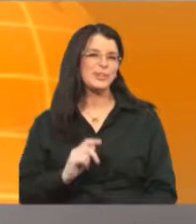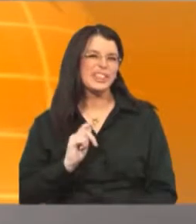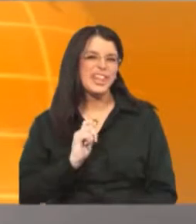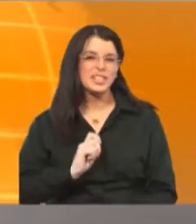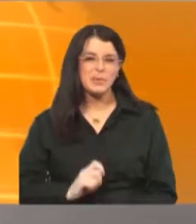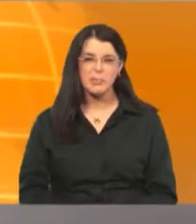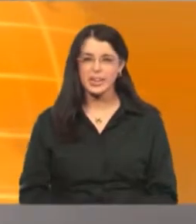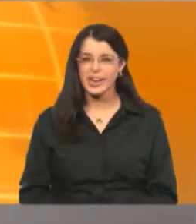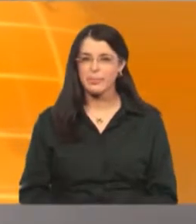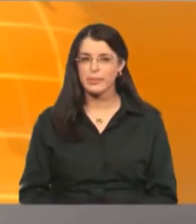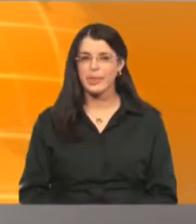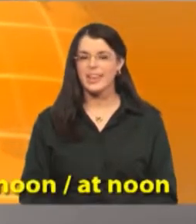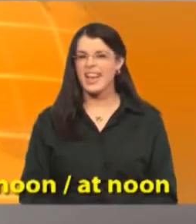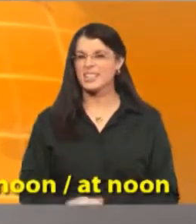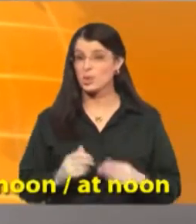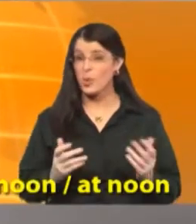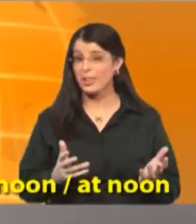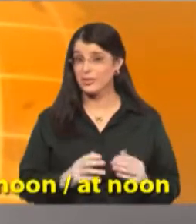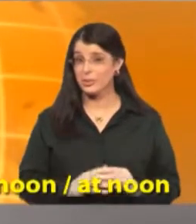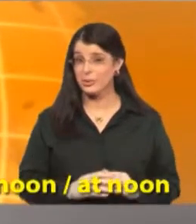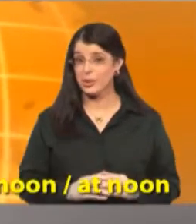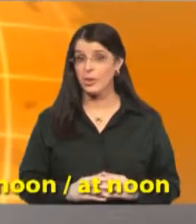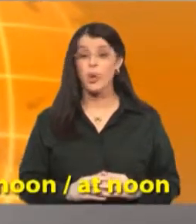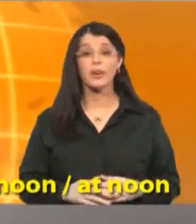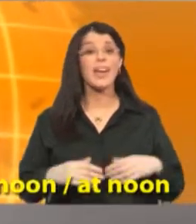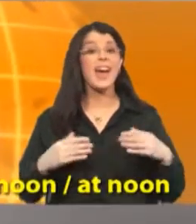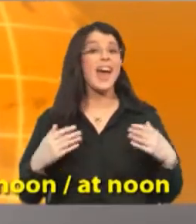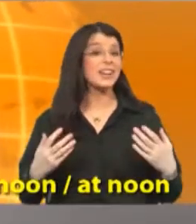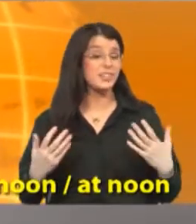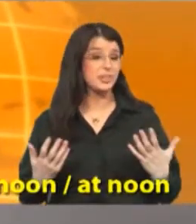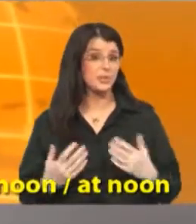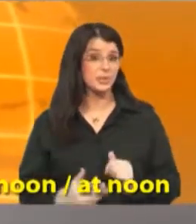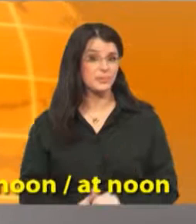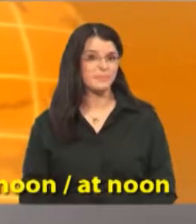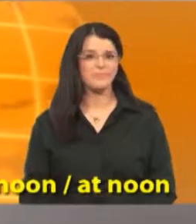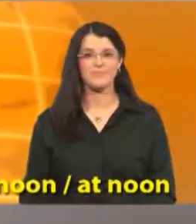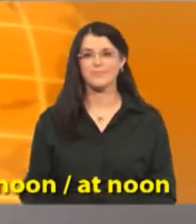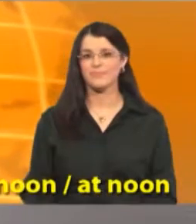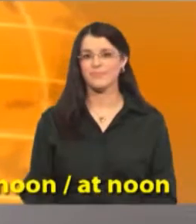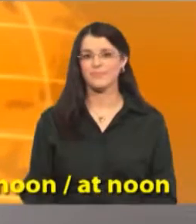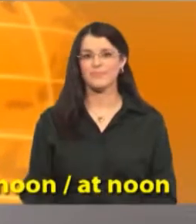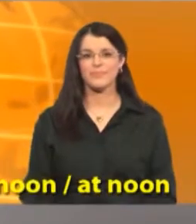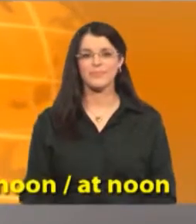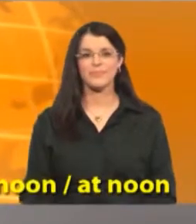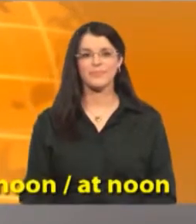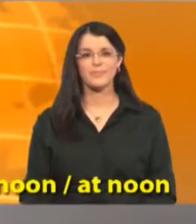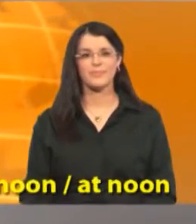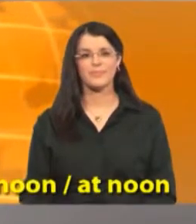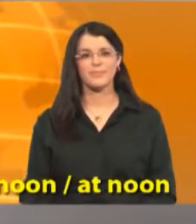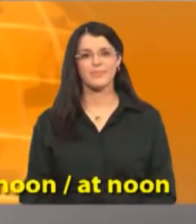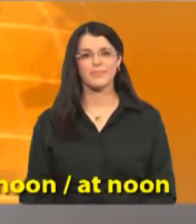When do lazy people get up? At 12 noon or at noon?